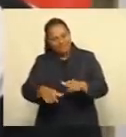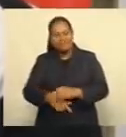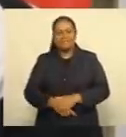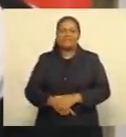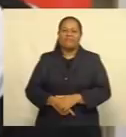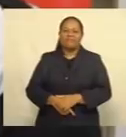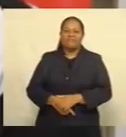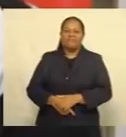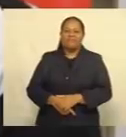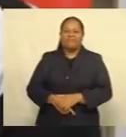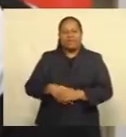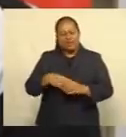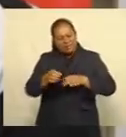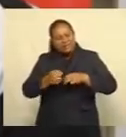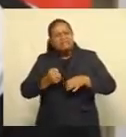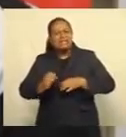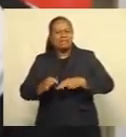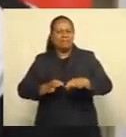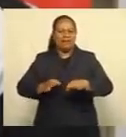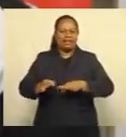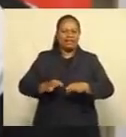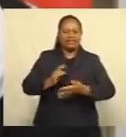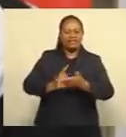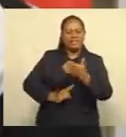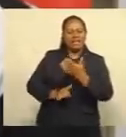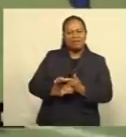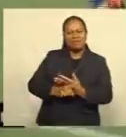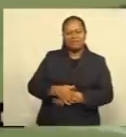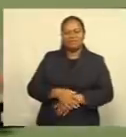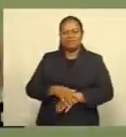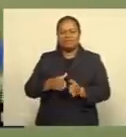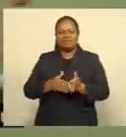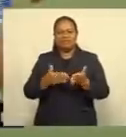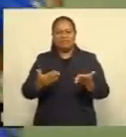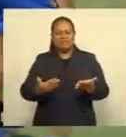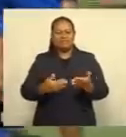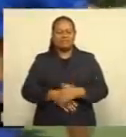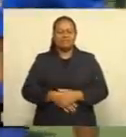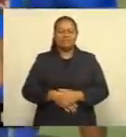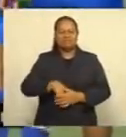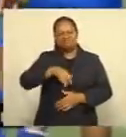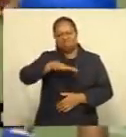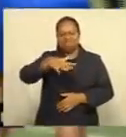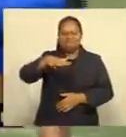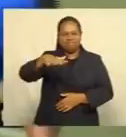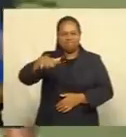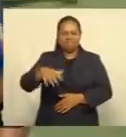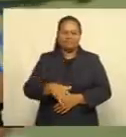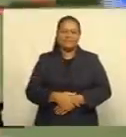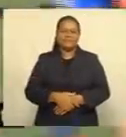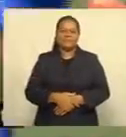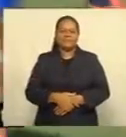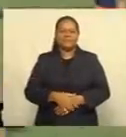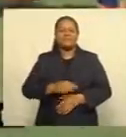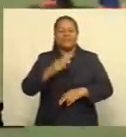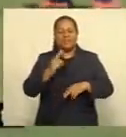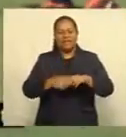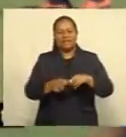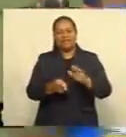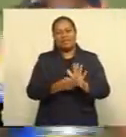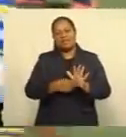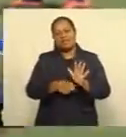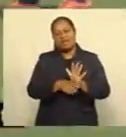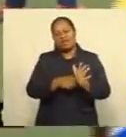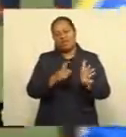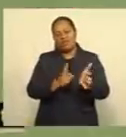the background, and we're currently discussing on whether or not we still can have that tour this year, given it's a World Cup year. The FNRL had not ruled out